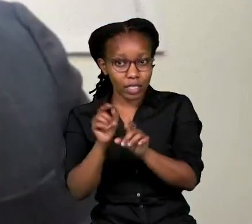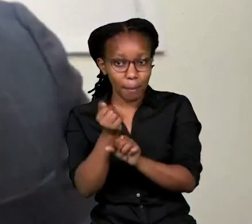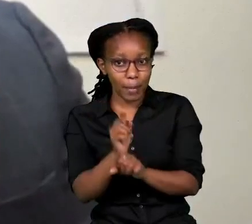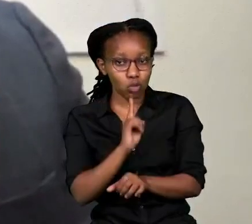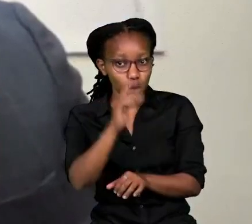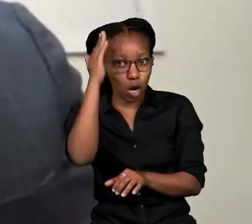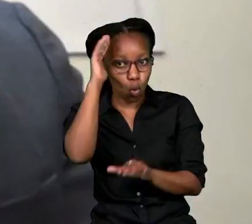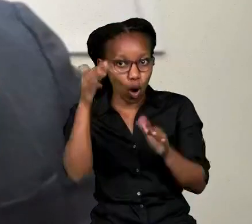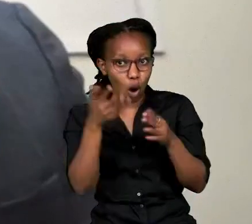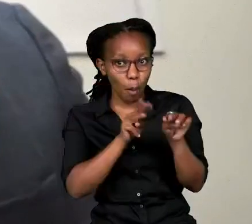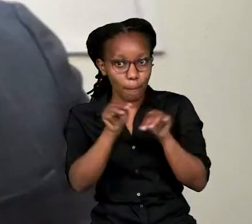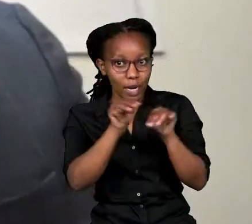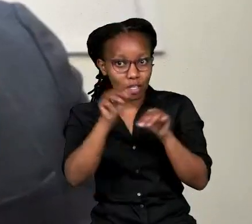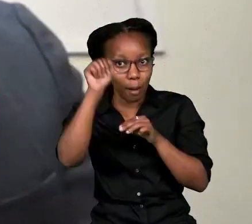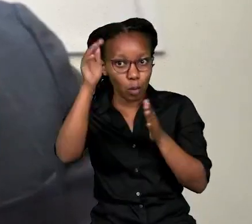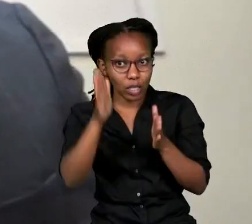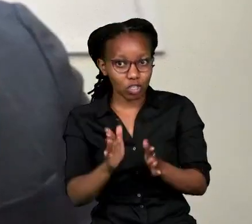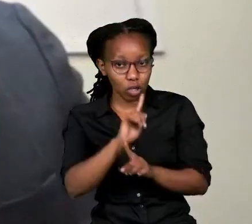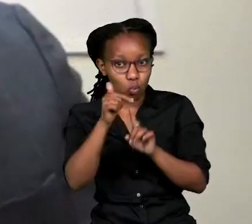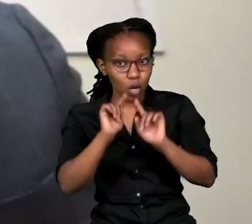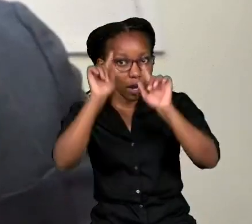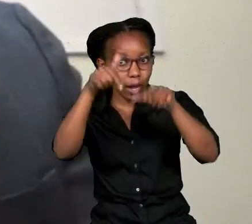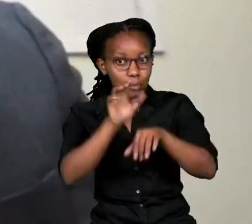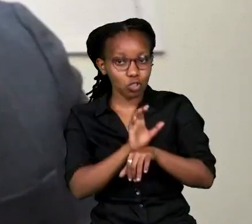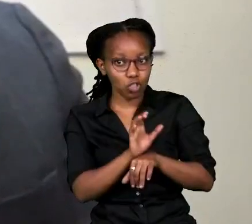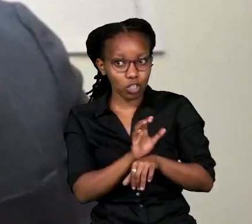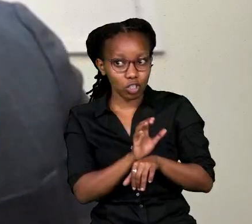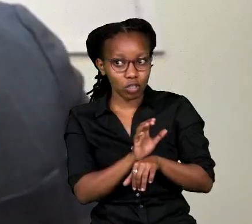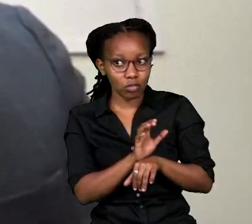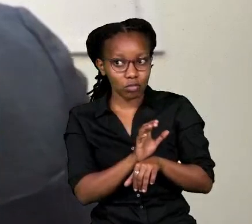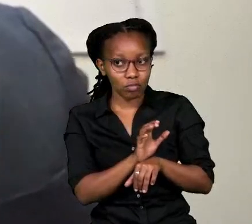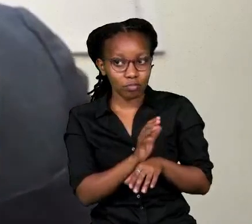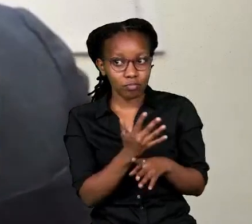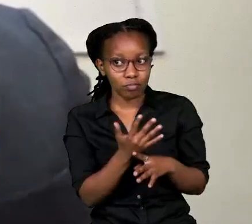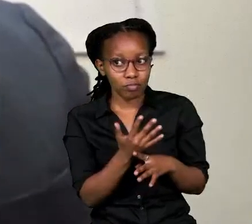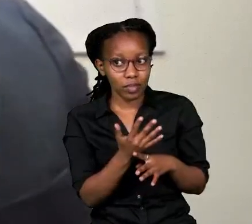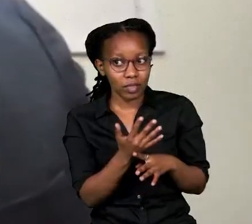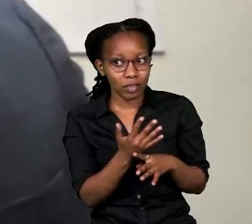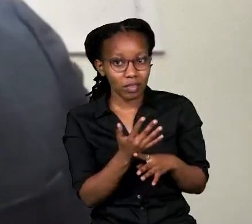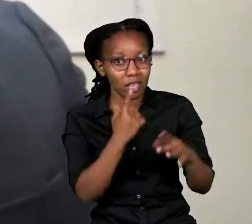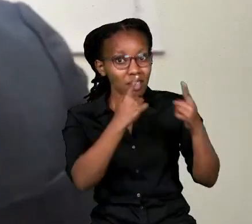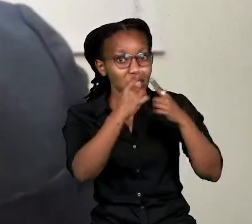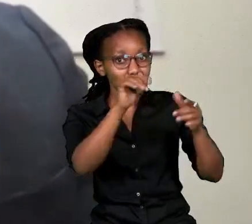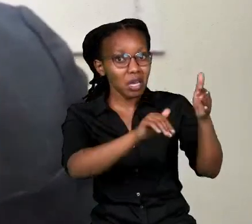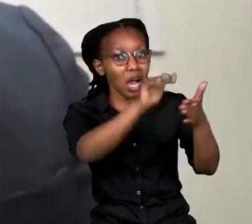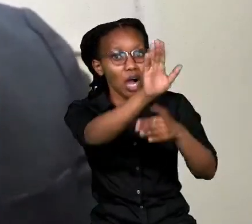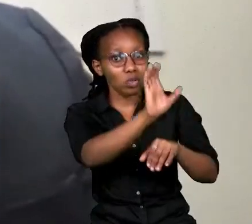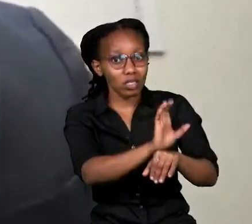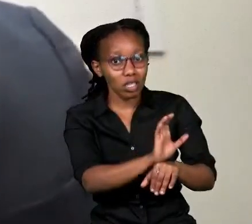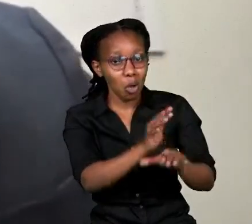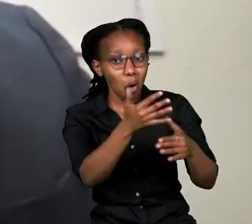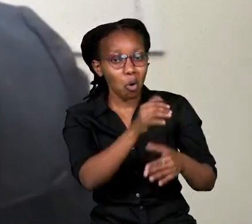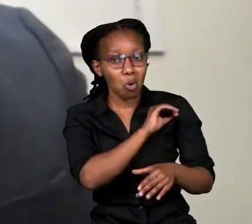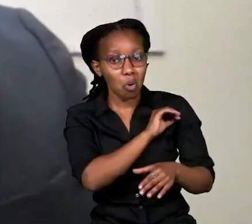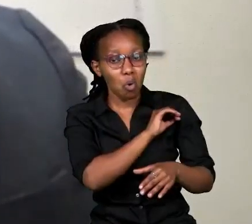they know how to manage politicians whenever they come to church. Thank you, either Dr. Ari. They speak outside the church or do their